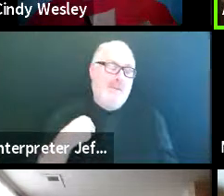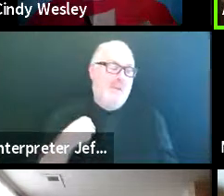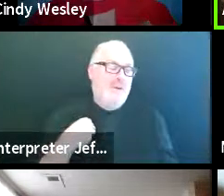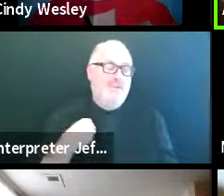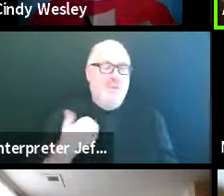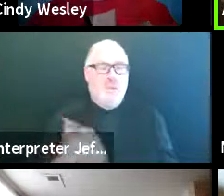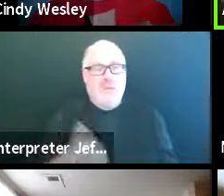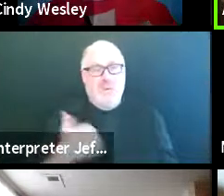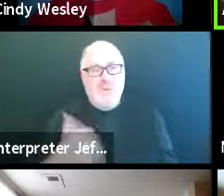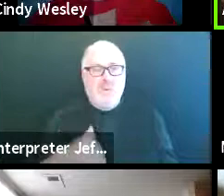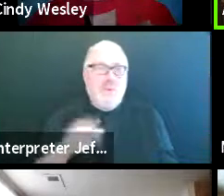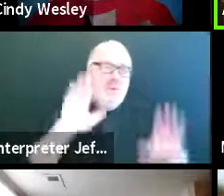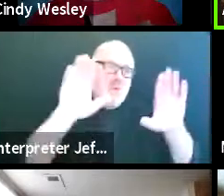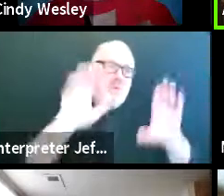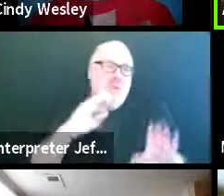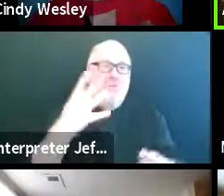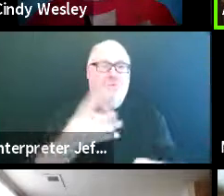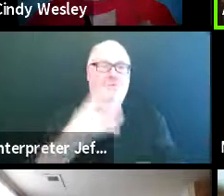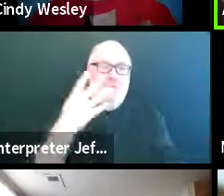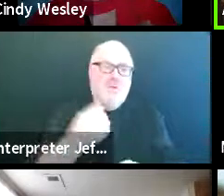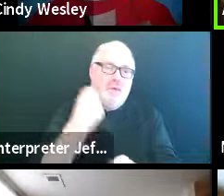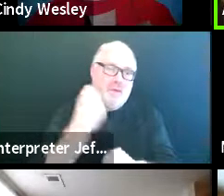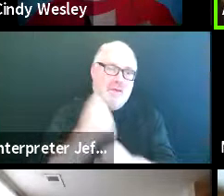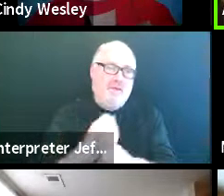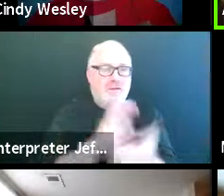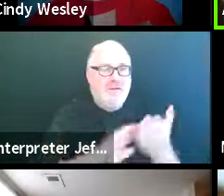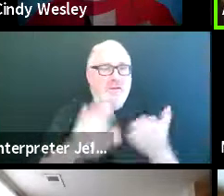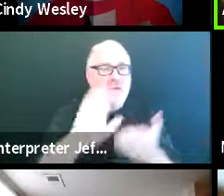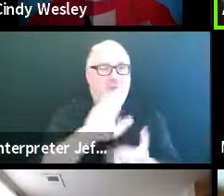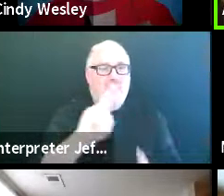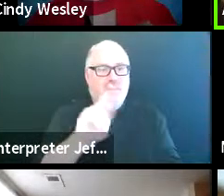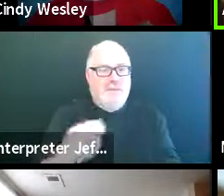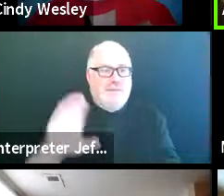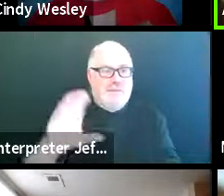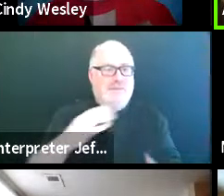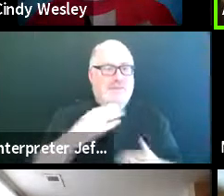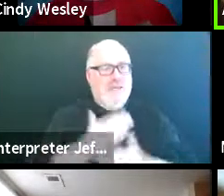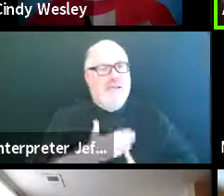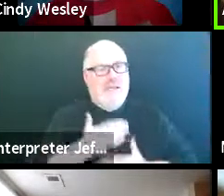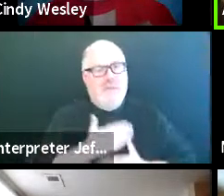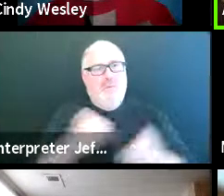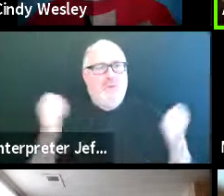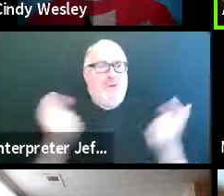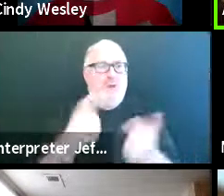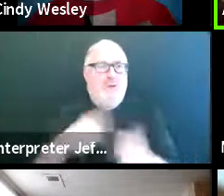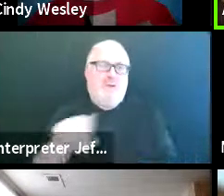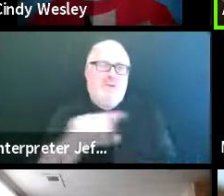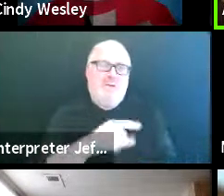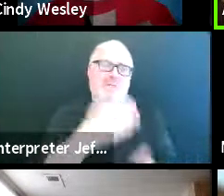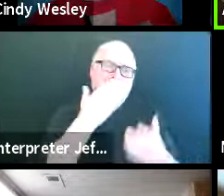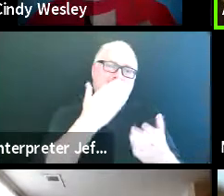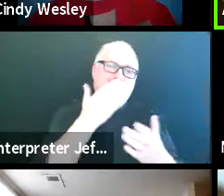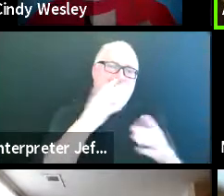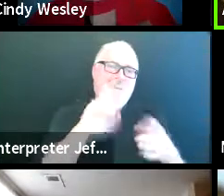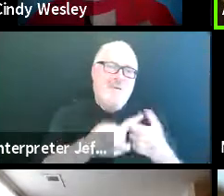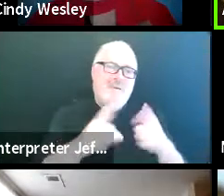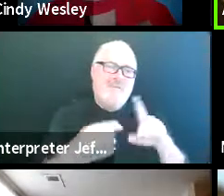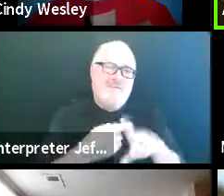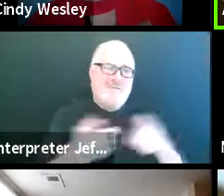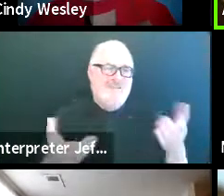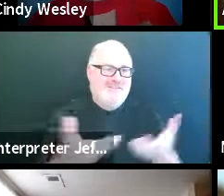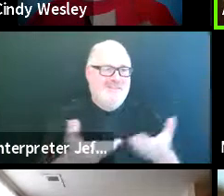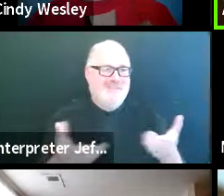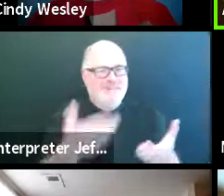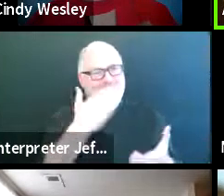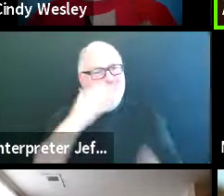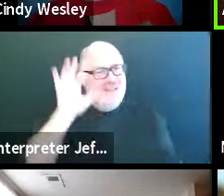such a wonderful 4 years at UNC, and I appreciate all of you. And I thank my friends here, and I thank